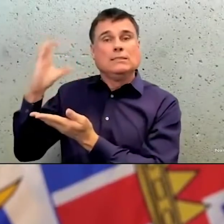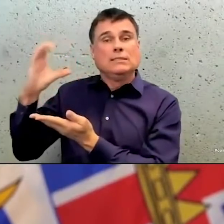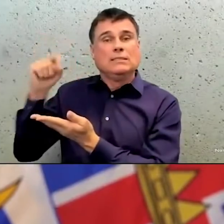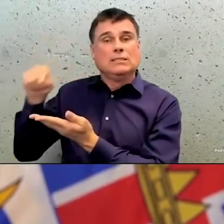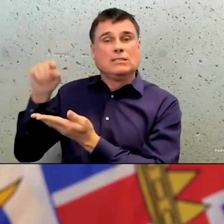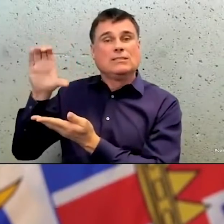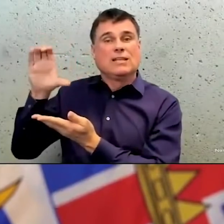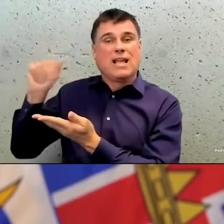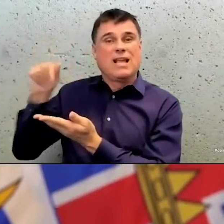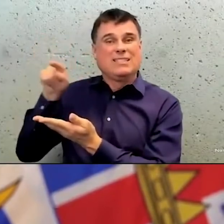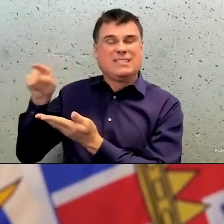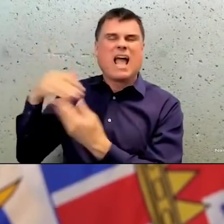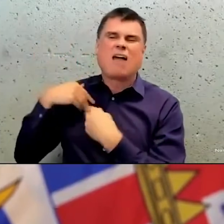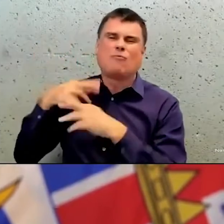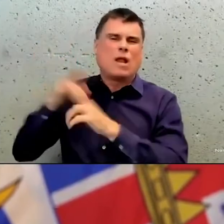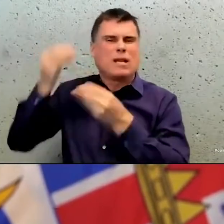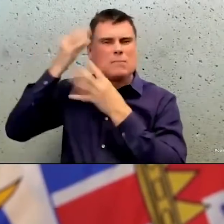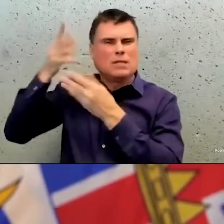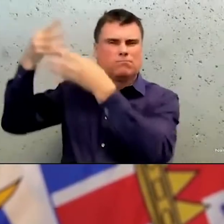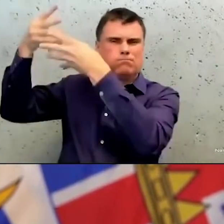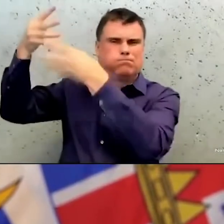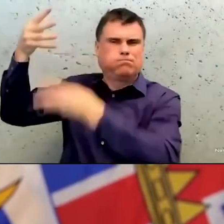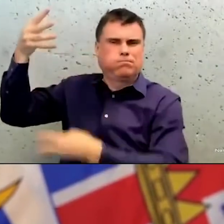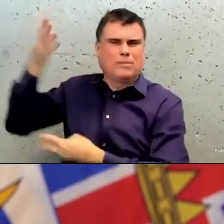supports, specifically for COVID-19.